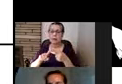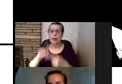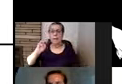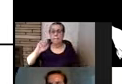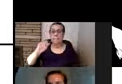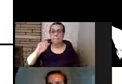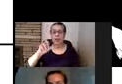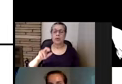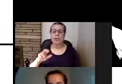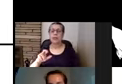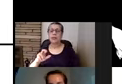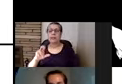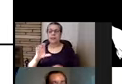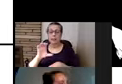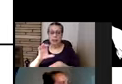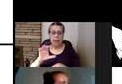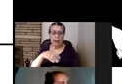Spanish, Portuguese, and English.